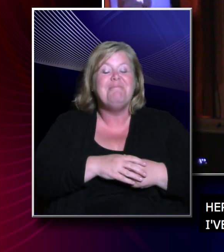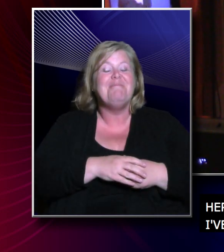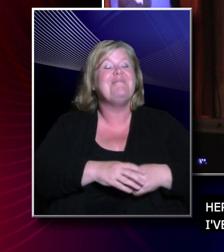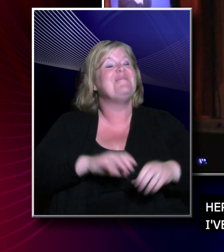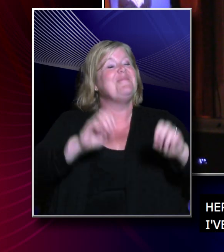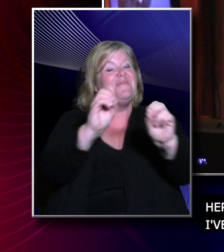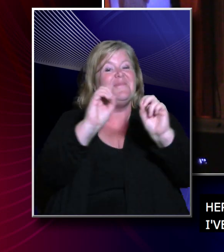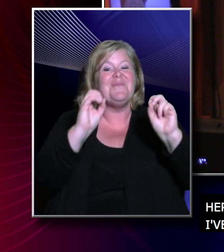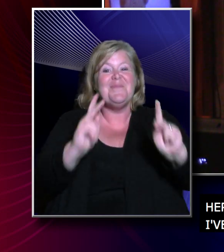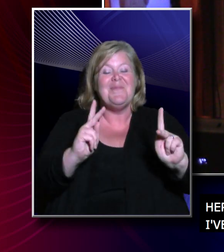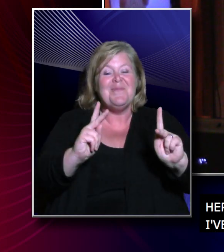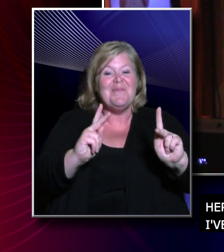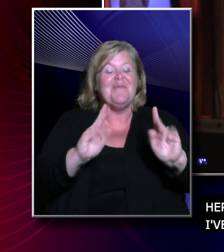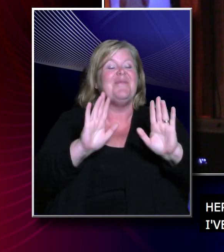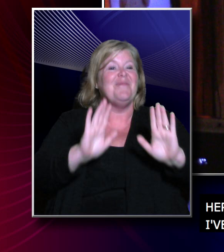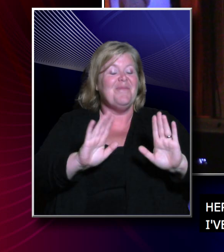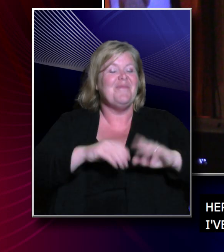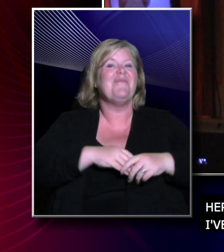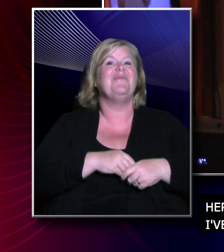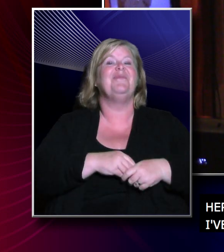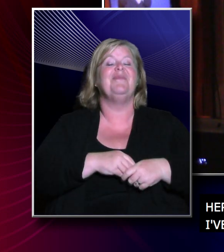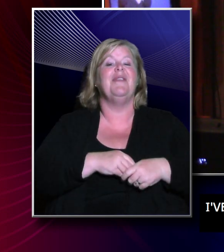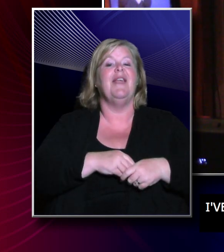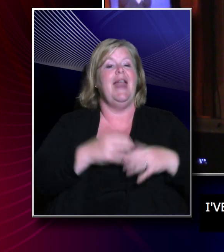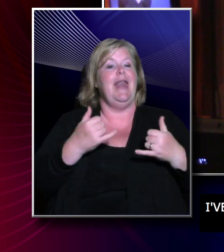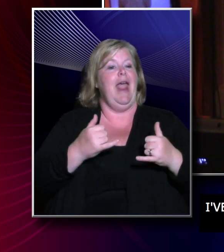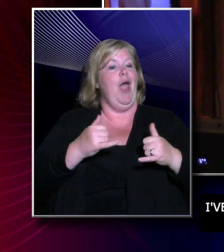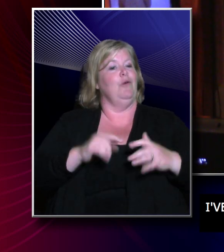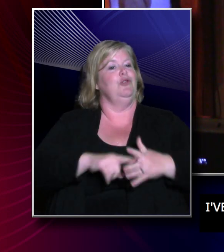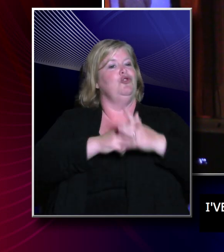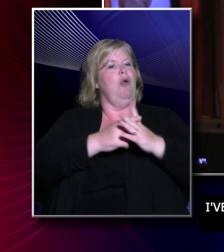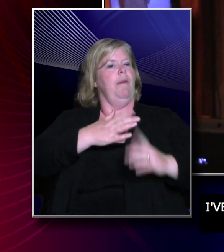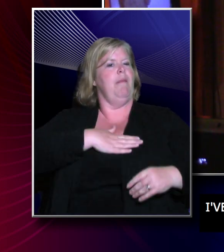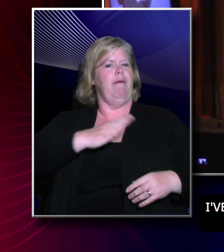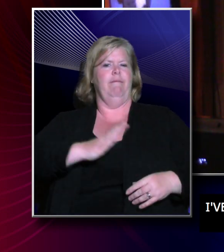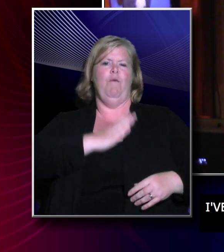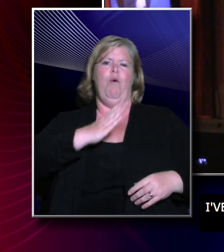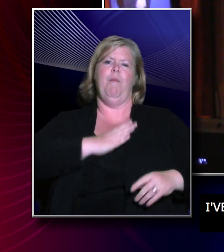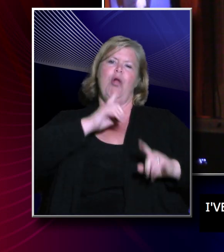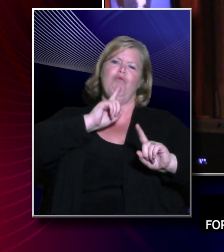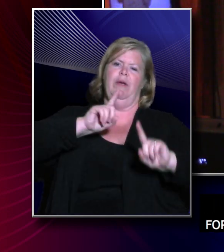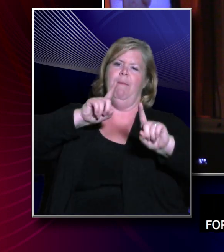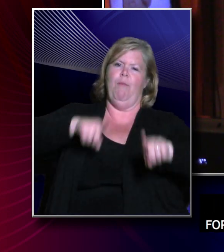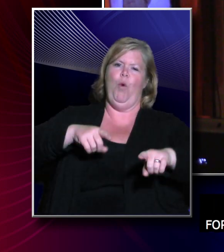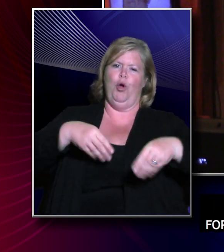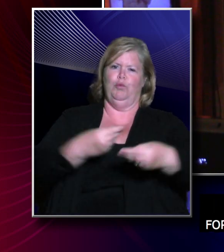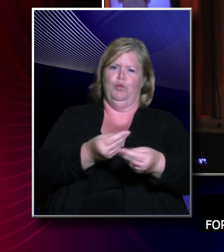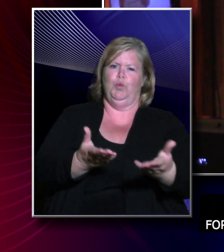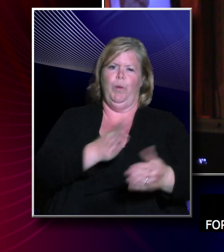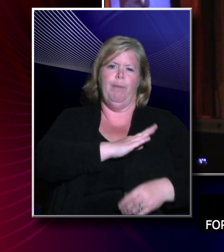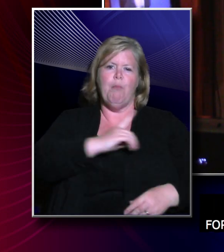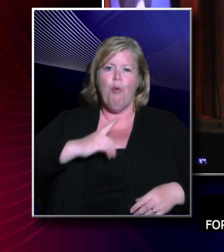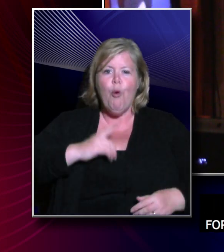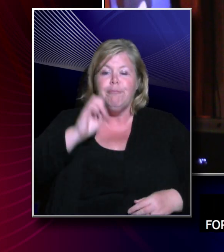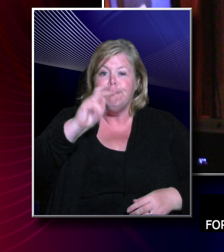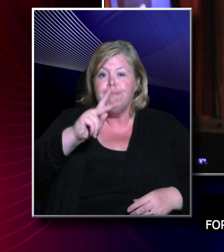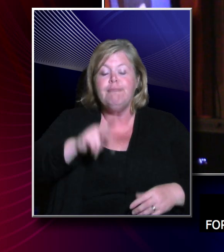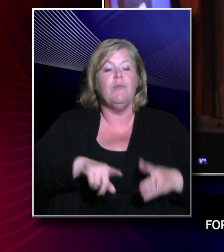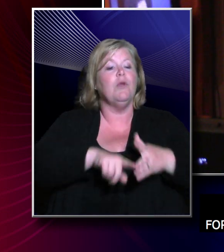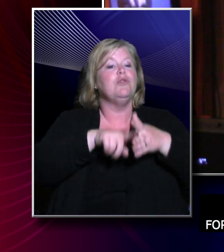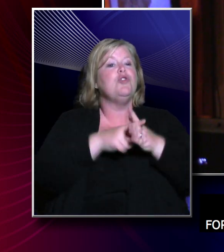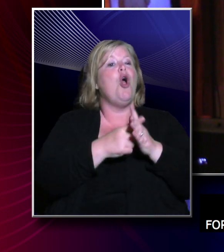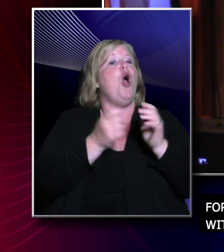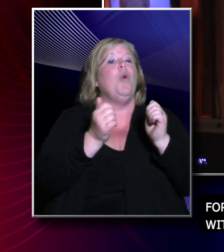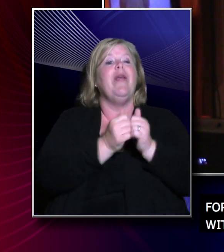Okay, so with that, I'm going to start my formal report to the board, and I'm going to start with a